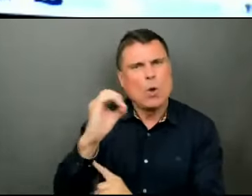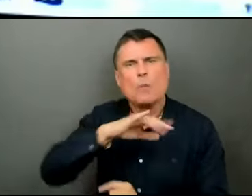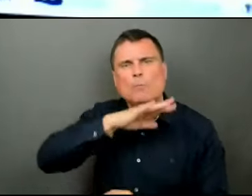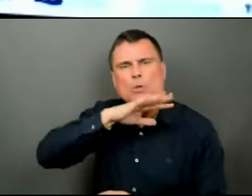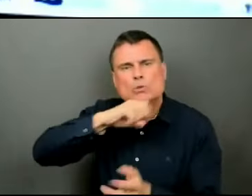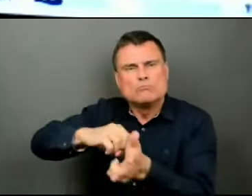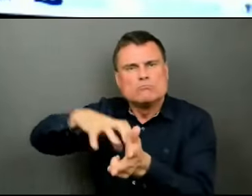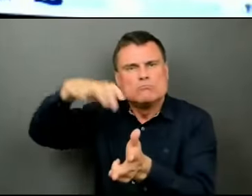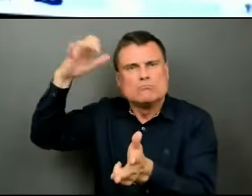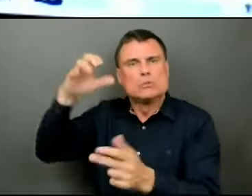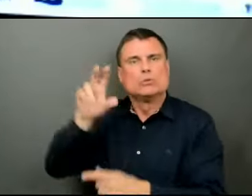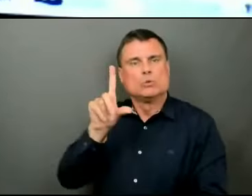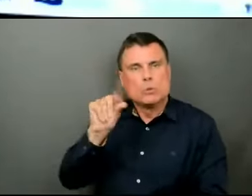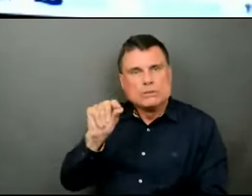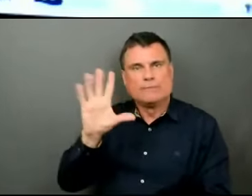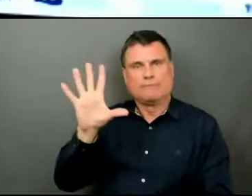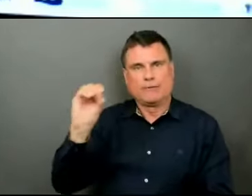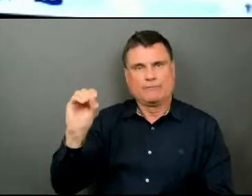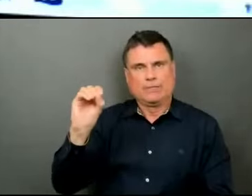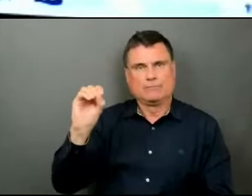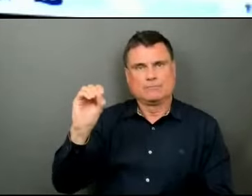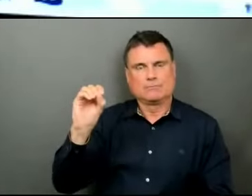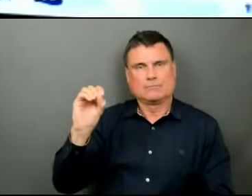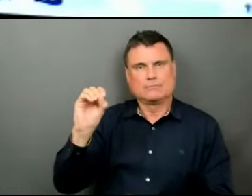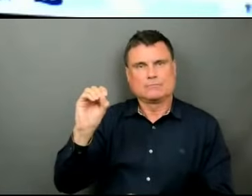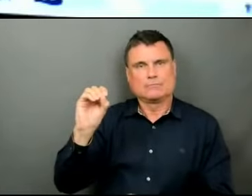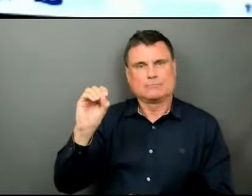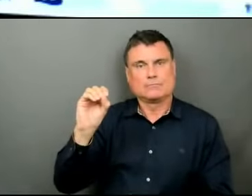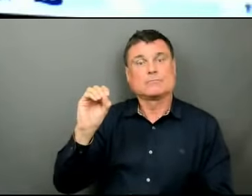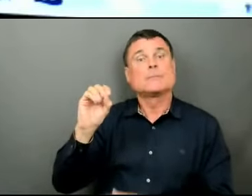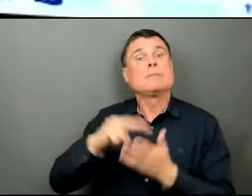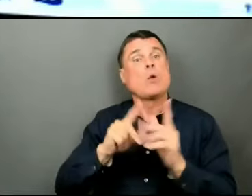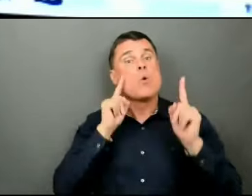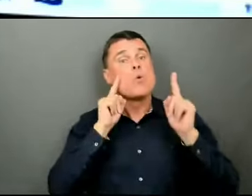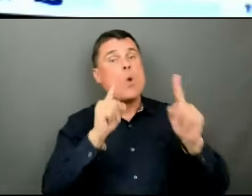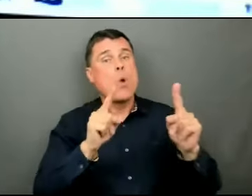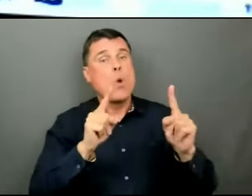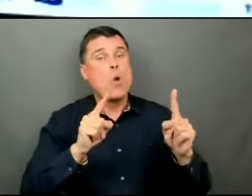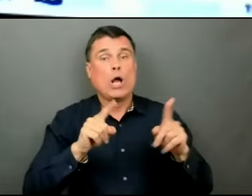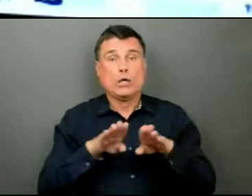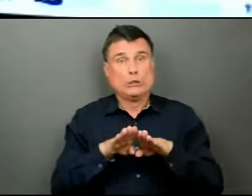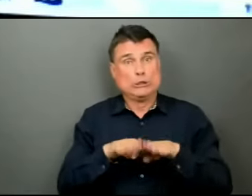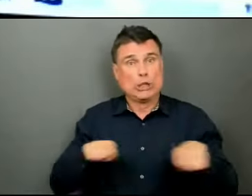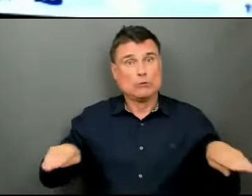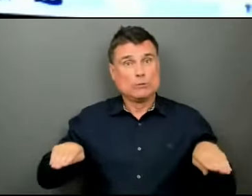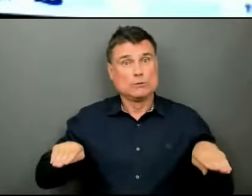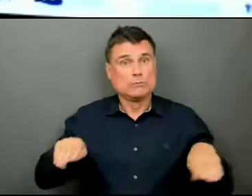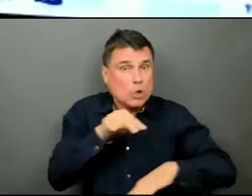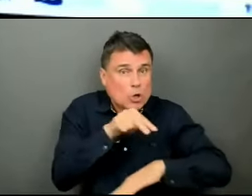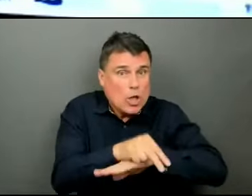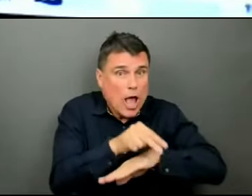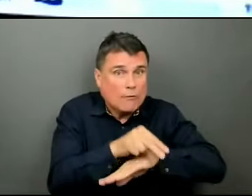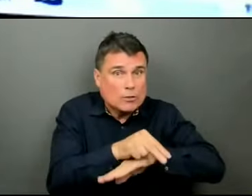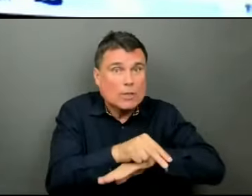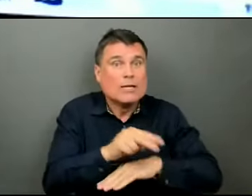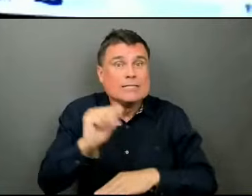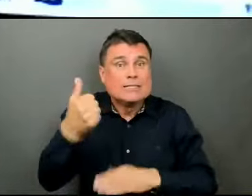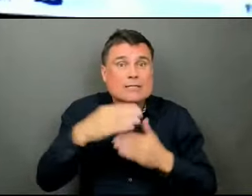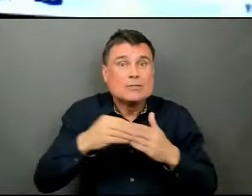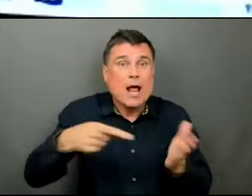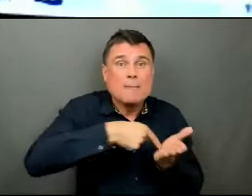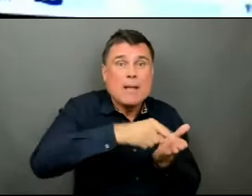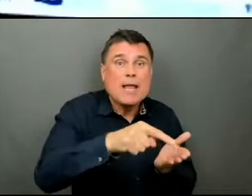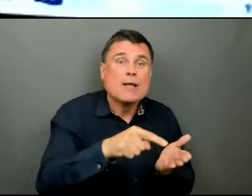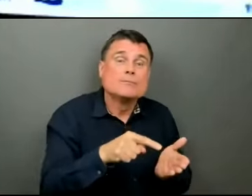from affordable and accessible childcare, reaching $10 a day in the next 5 years. And a shout out to BC for being one of the